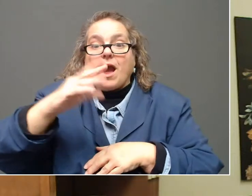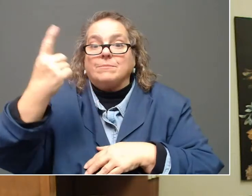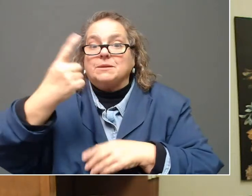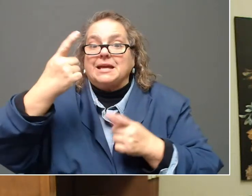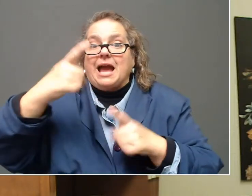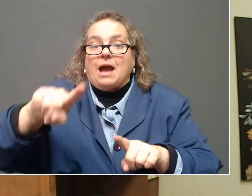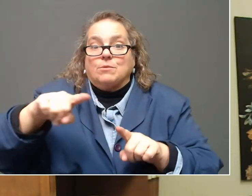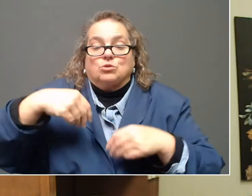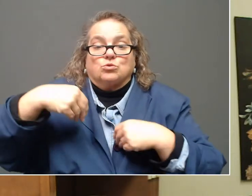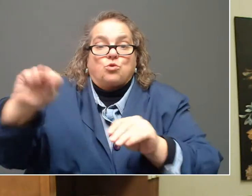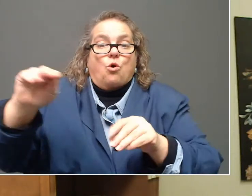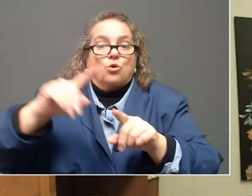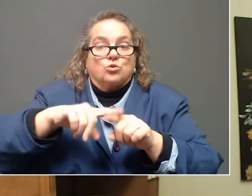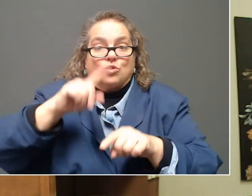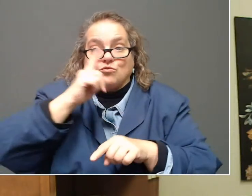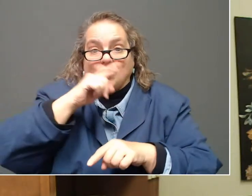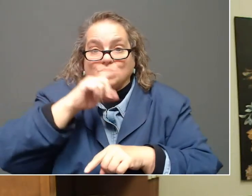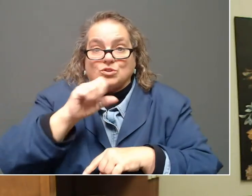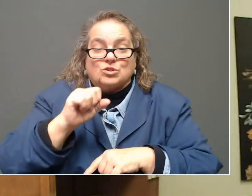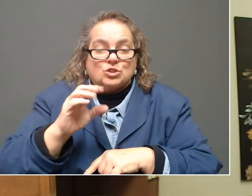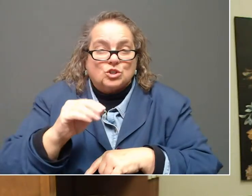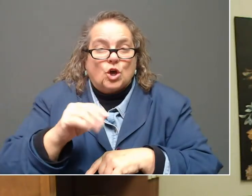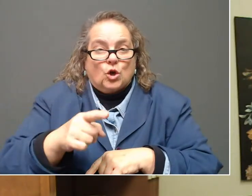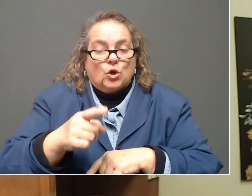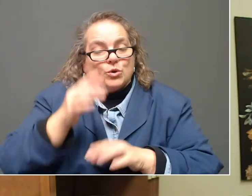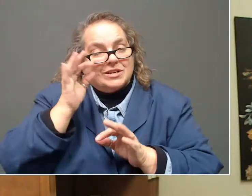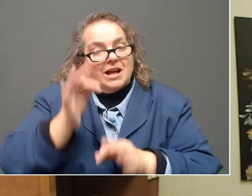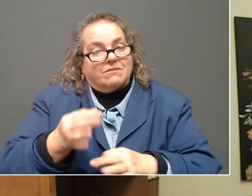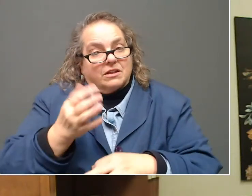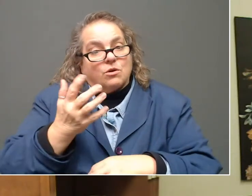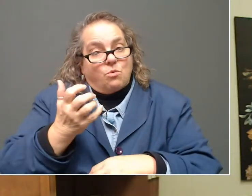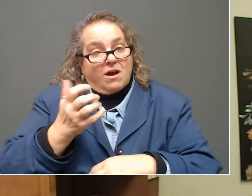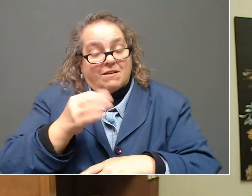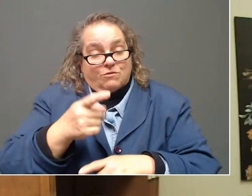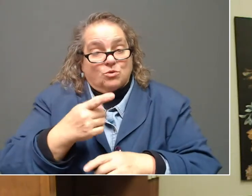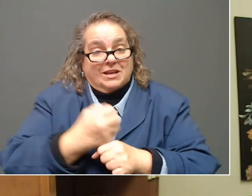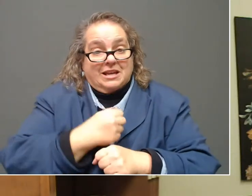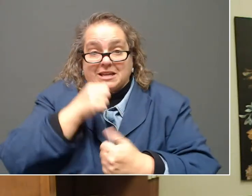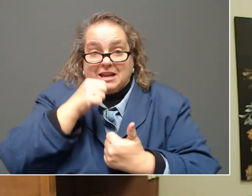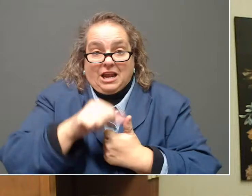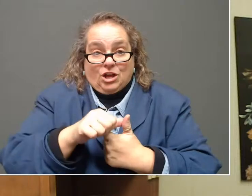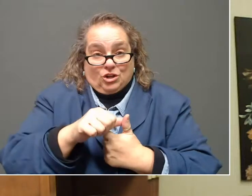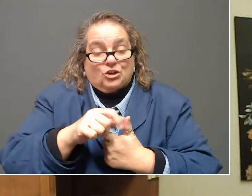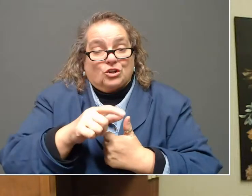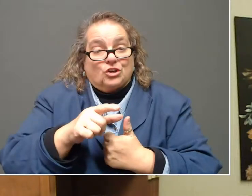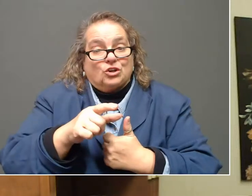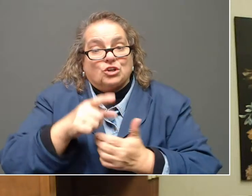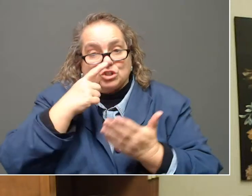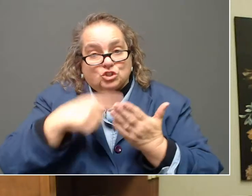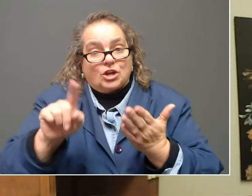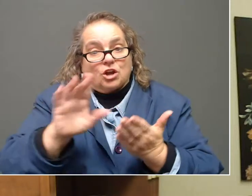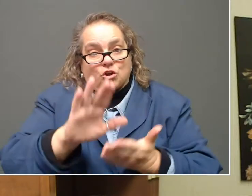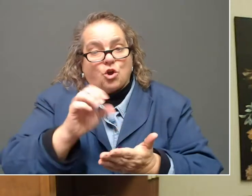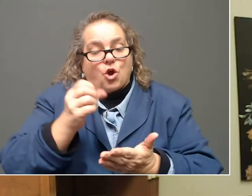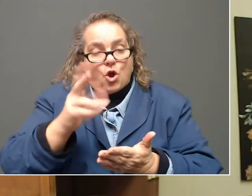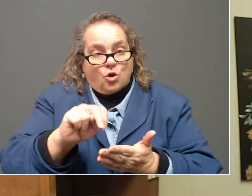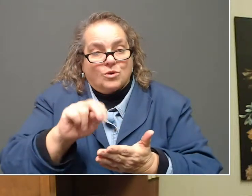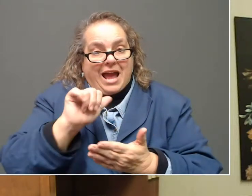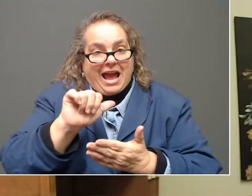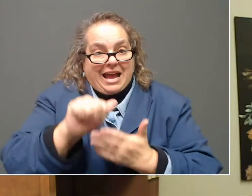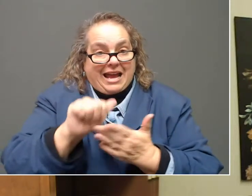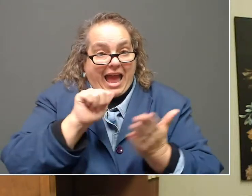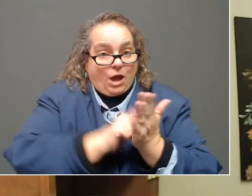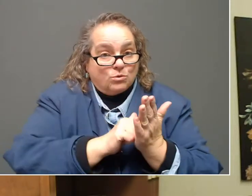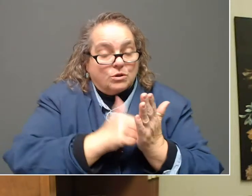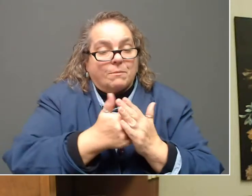processed because we have to dig through all of the chaff to get to the wheat of the good claims. Now, what individuals can do is obviously